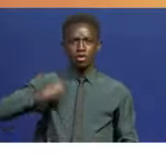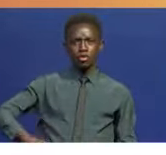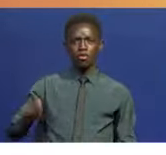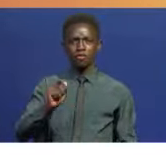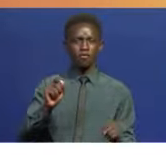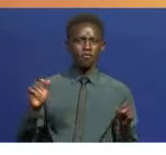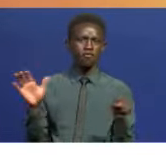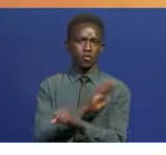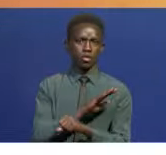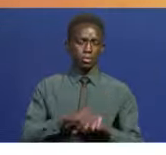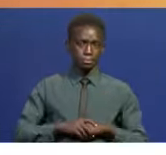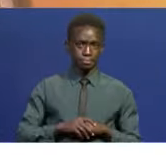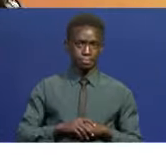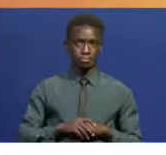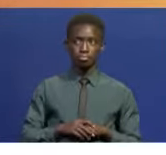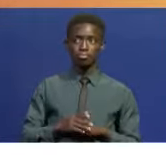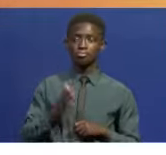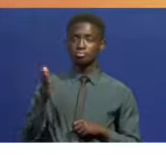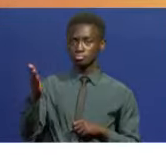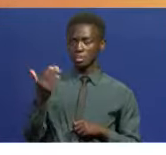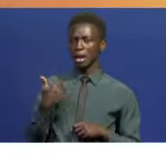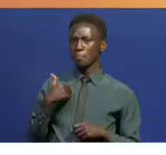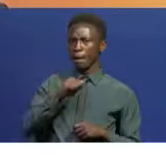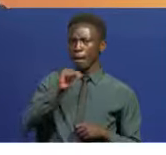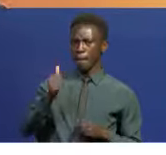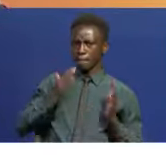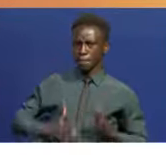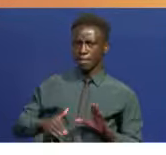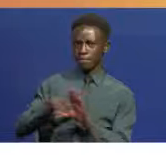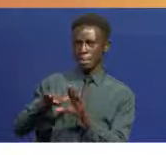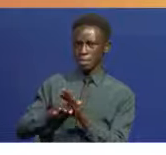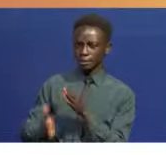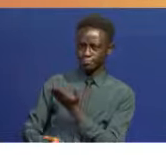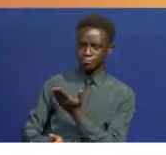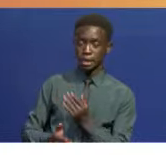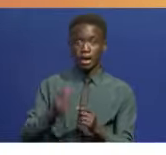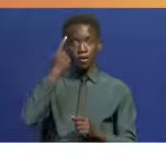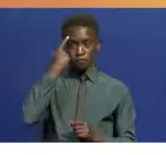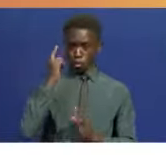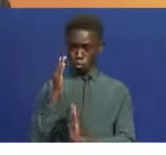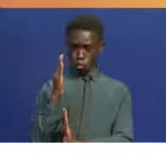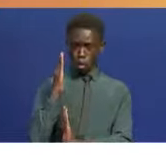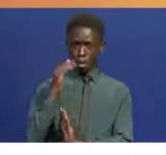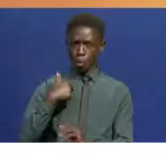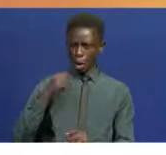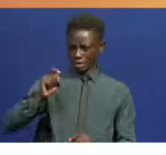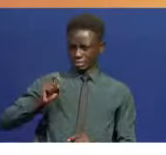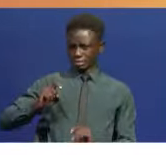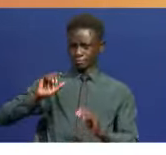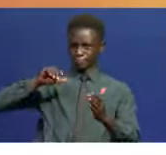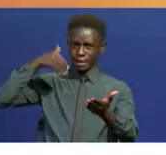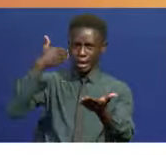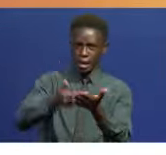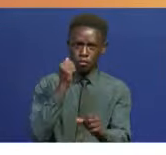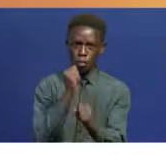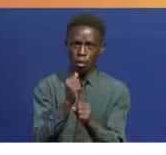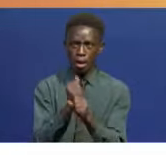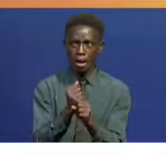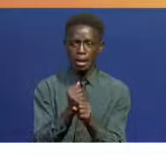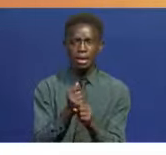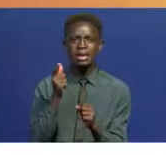in the industry, will tell you that for a grant to get into his working place, only clothing takes about